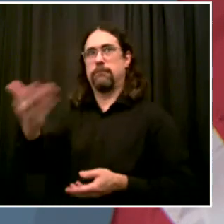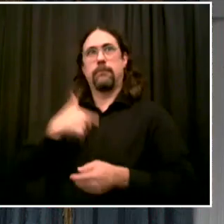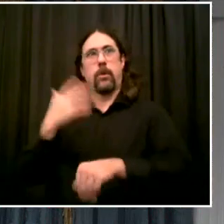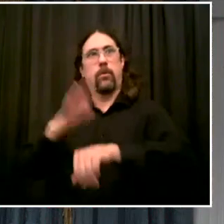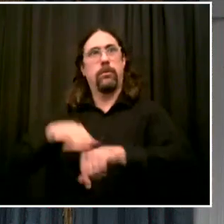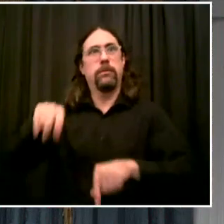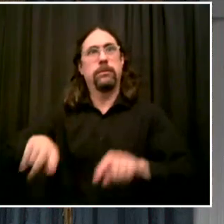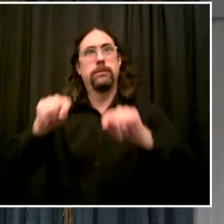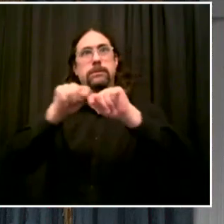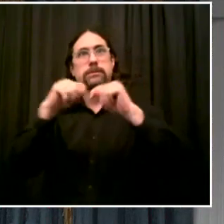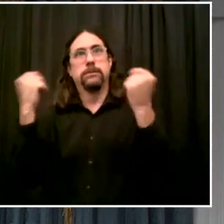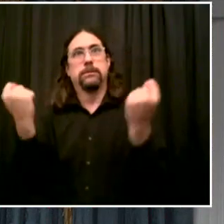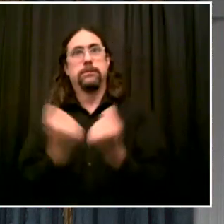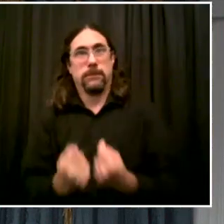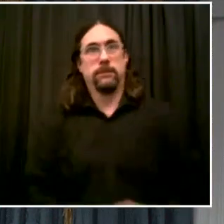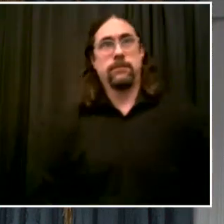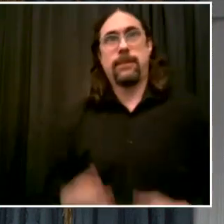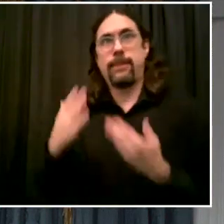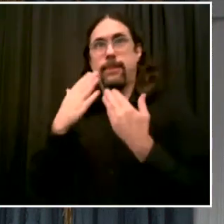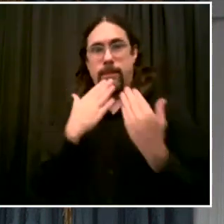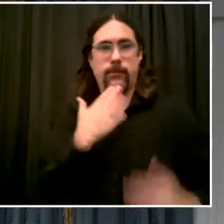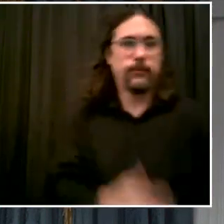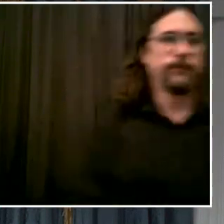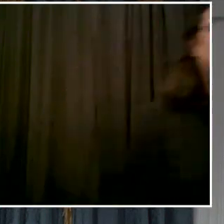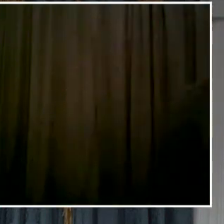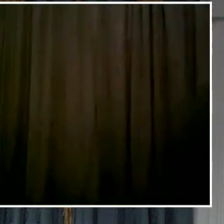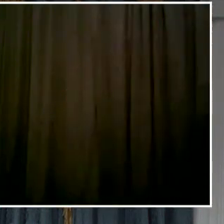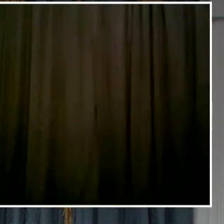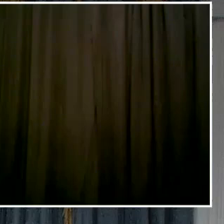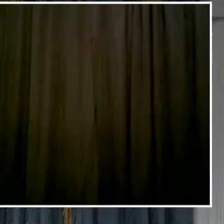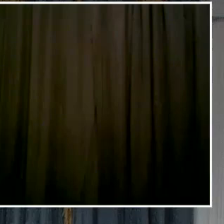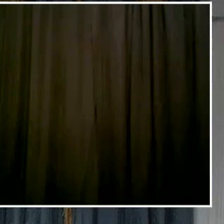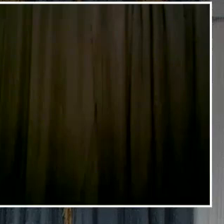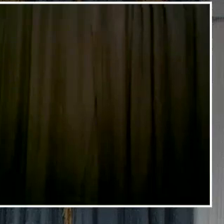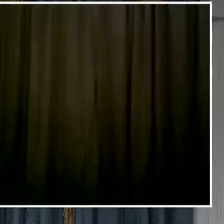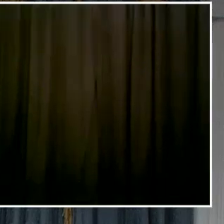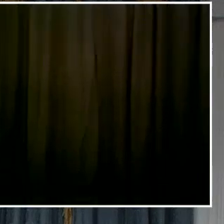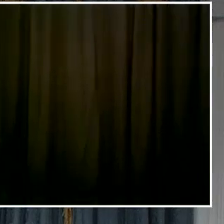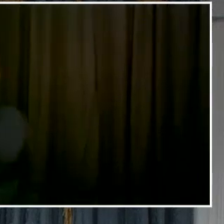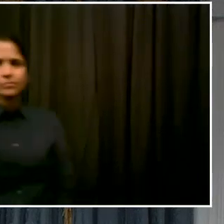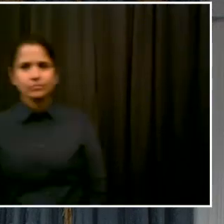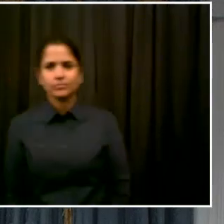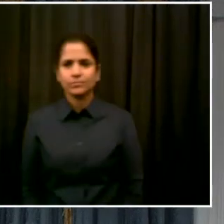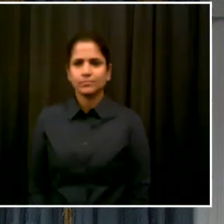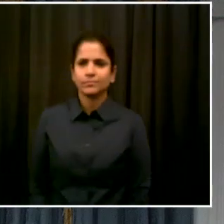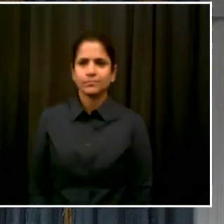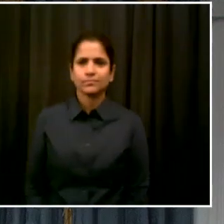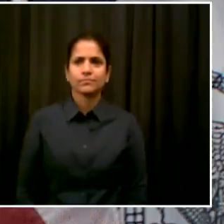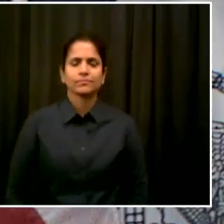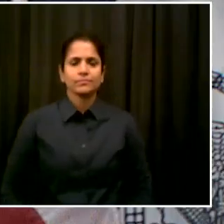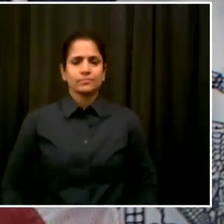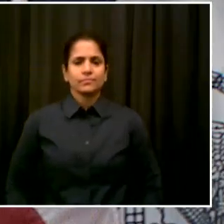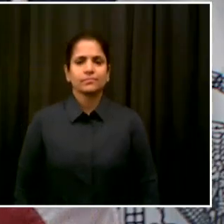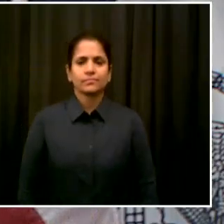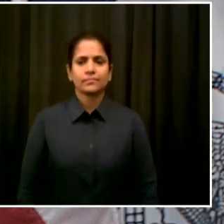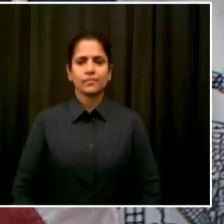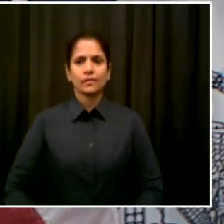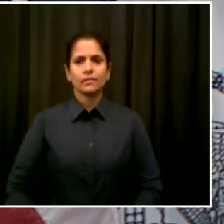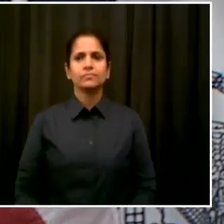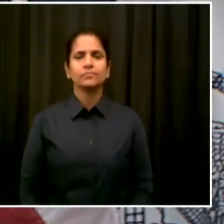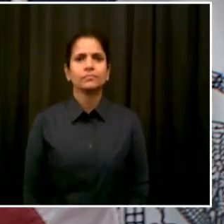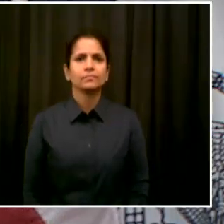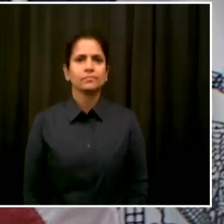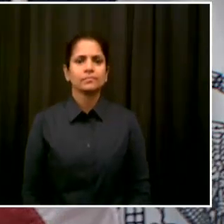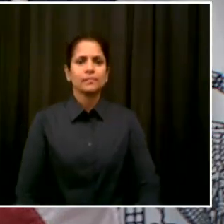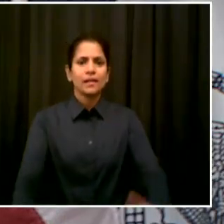again. Thank you so much. Mr. Mayor. Thank you, Annabelle, and we can hear the passion in your voice for this work and appreciate it deeply, and it really